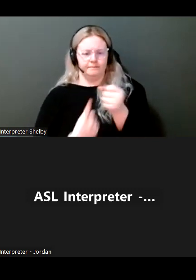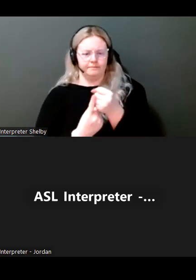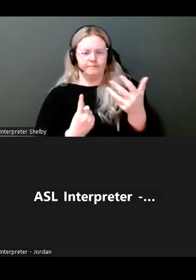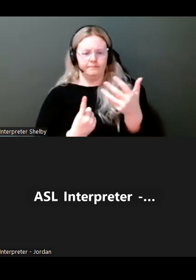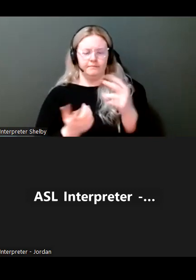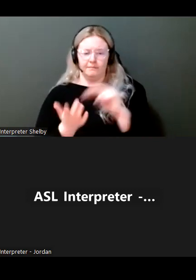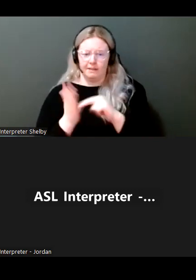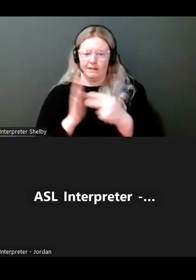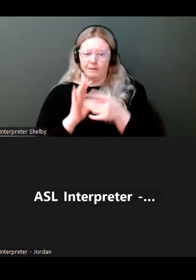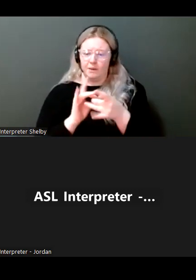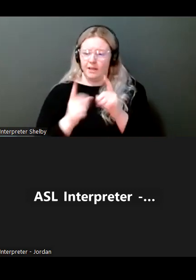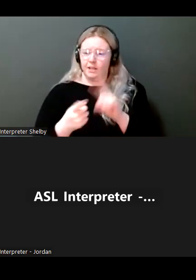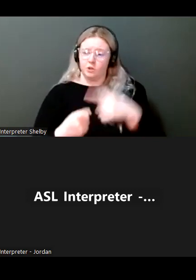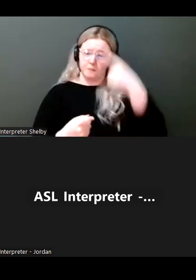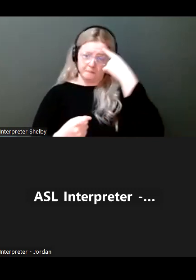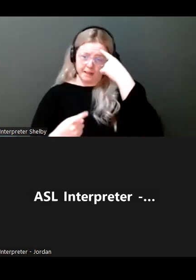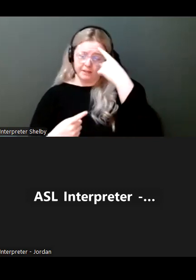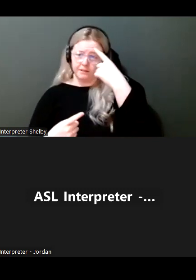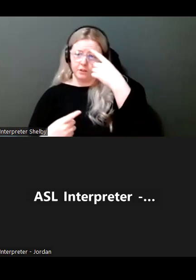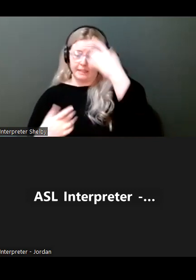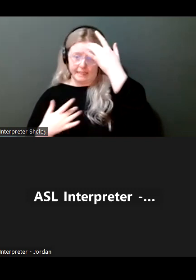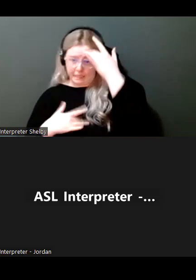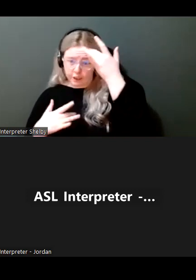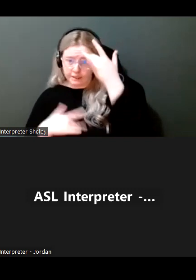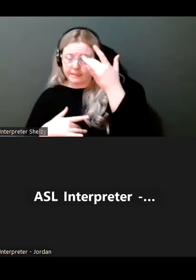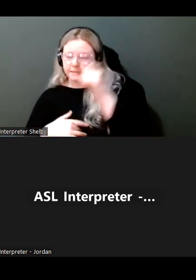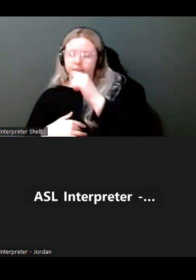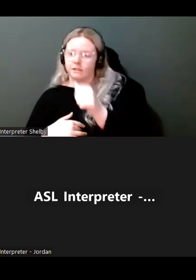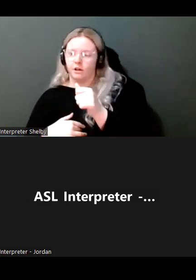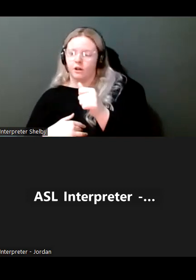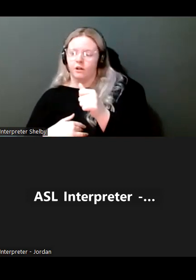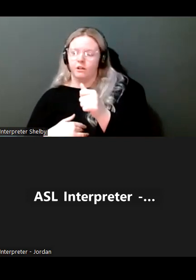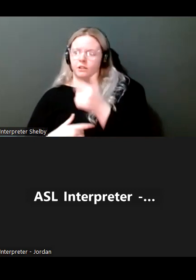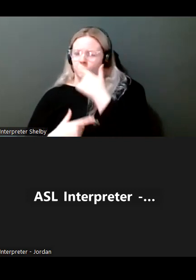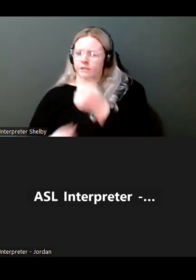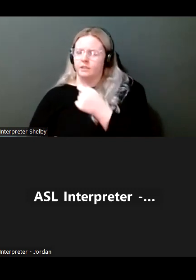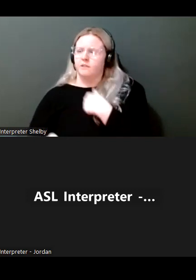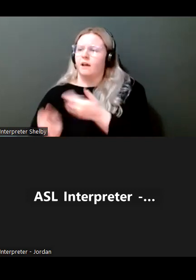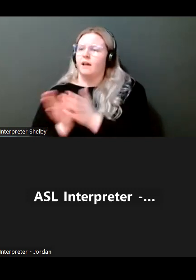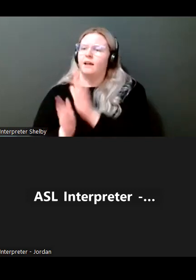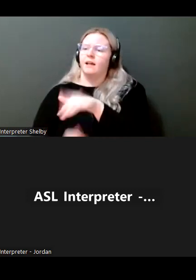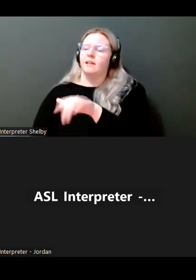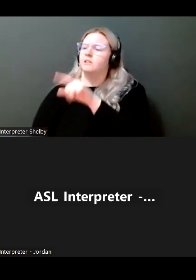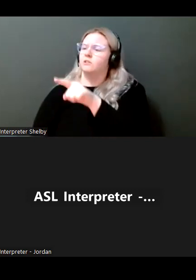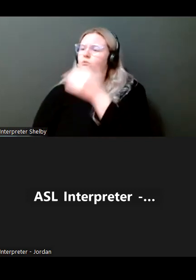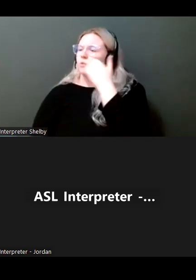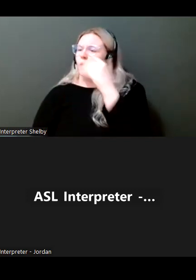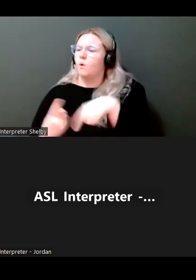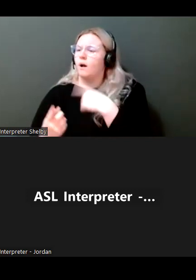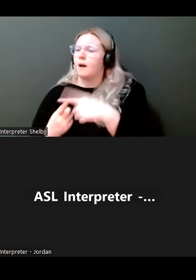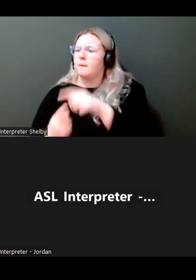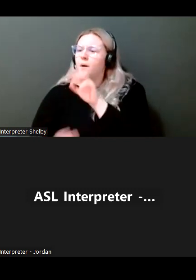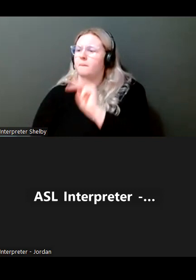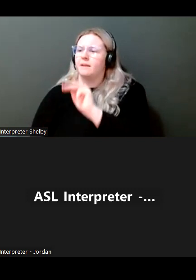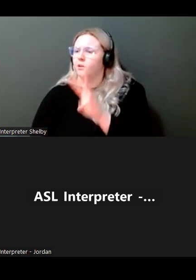about mental illness, which is interesting because when I ask people, what do you know about mental wellness or mental health? And people often say